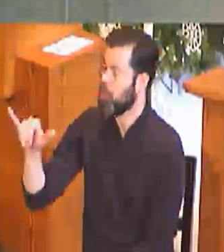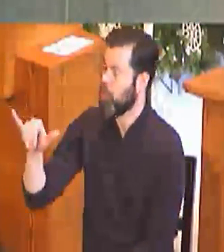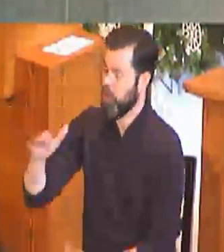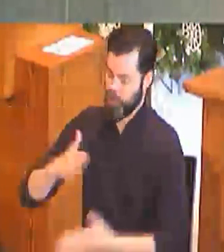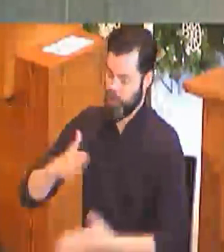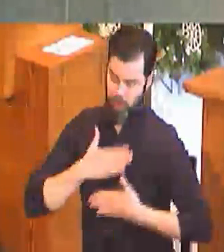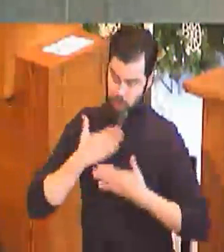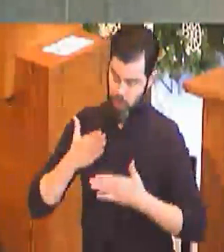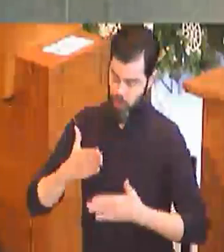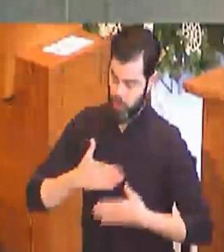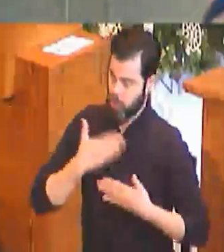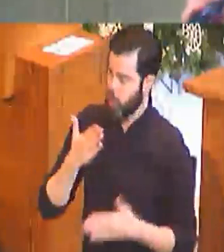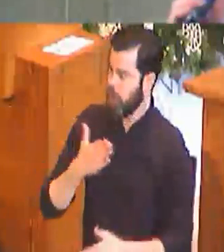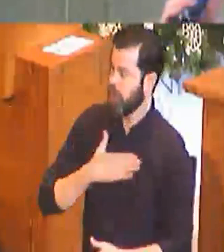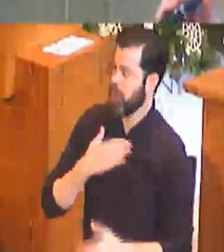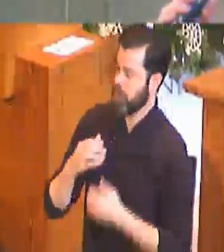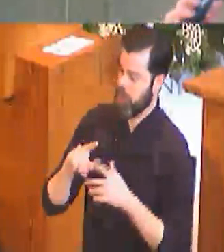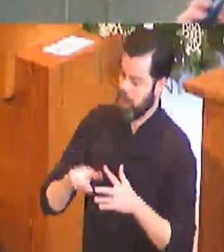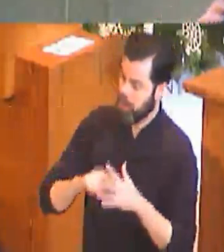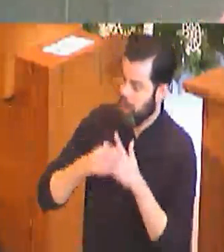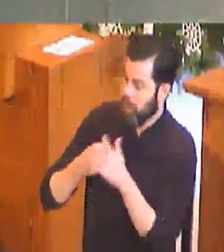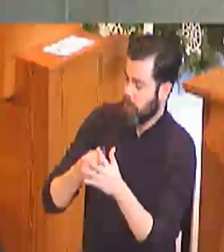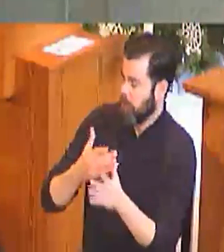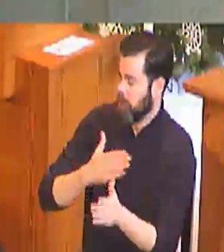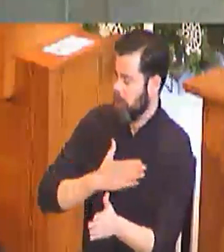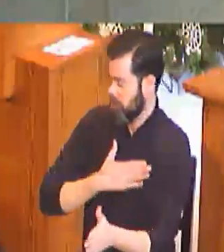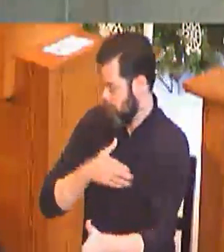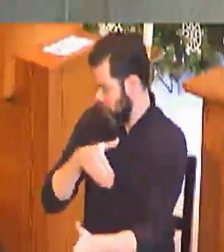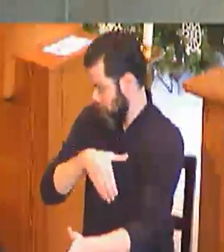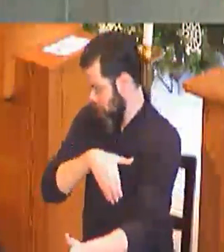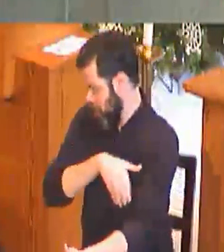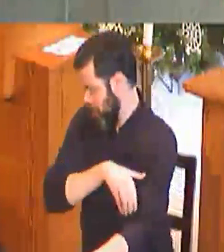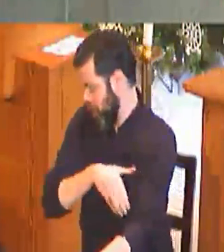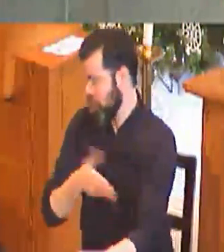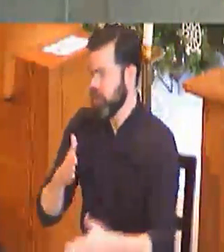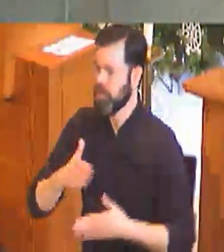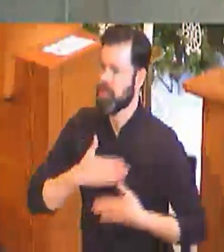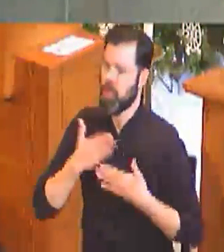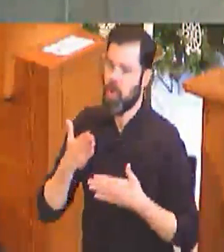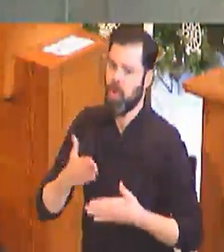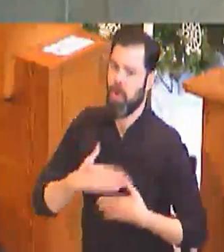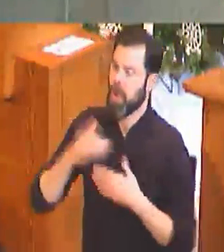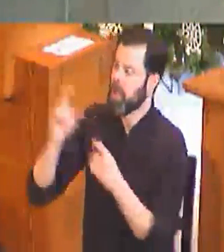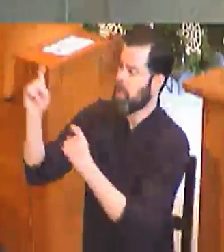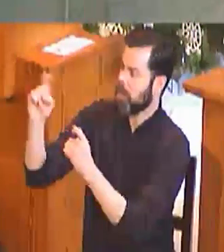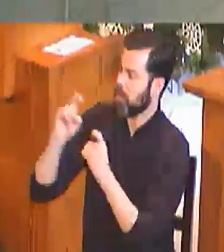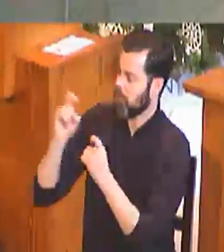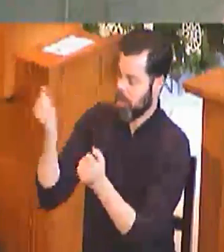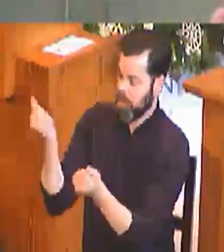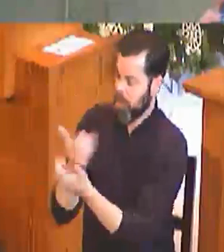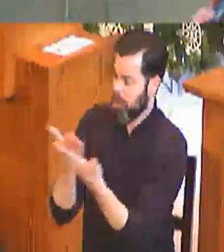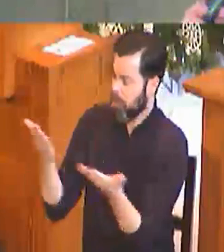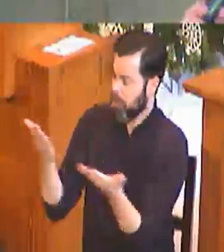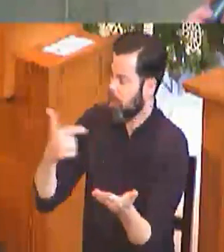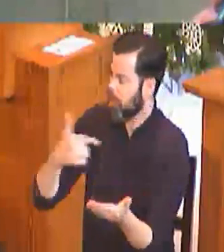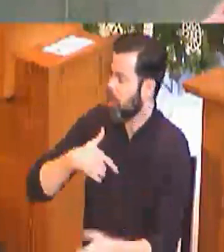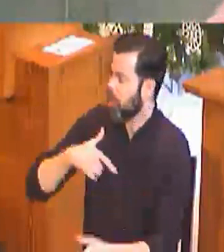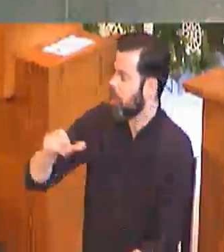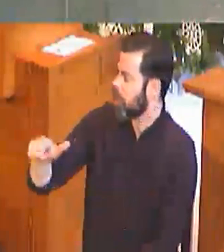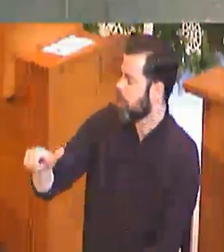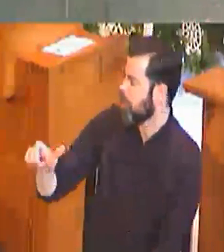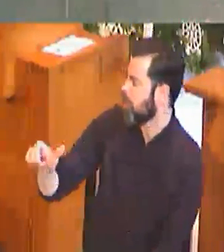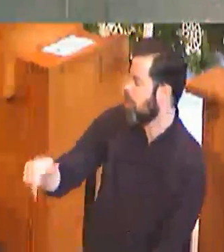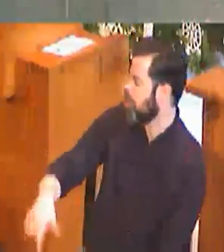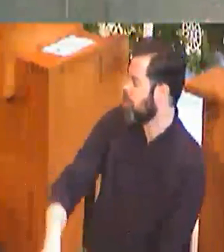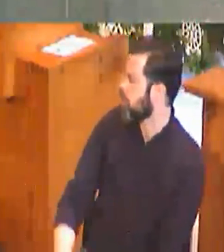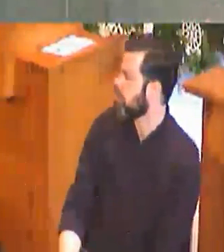my source. Joy is my power. Joy gives me everything I need.